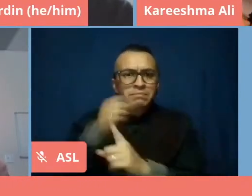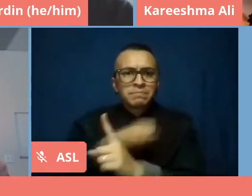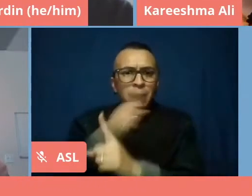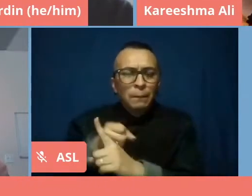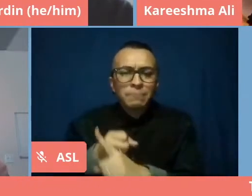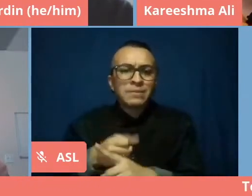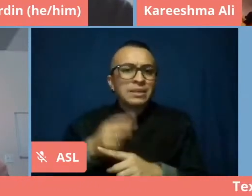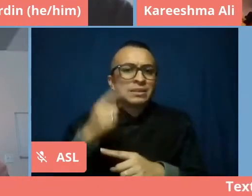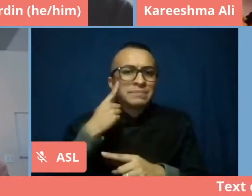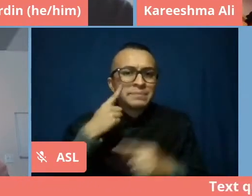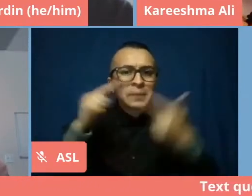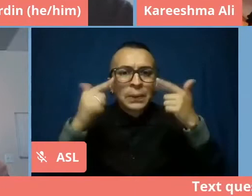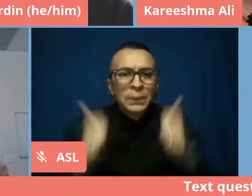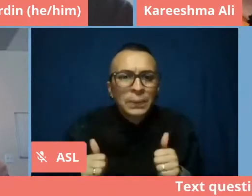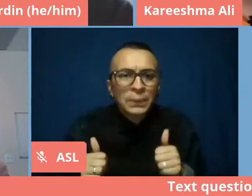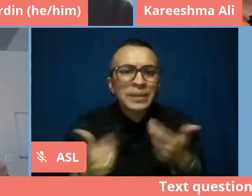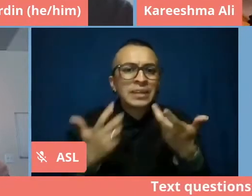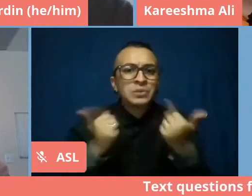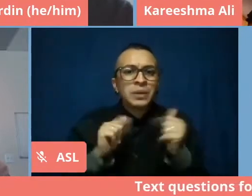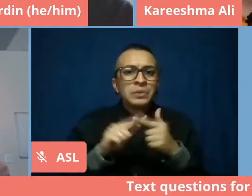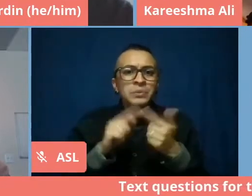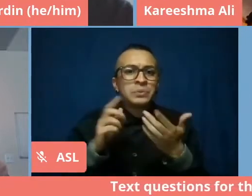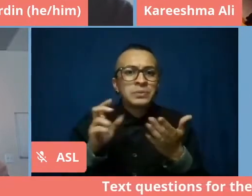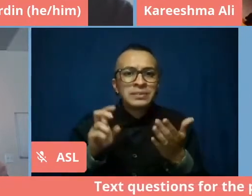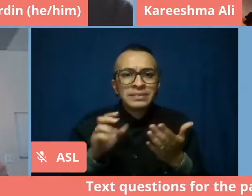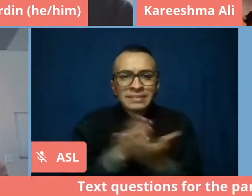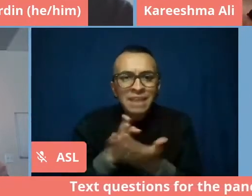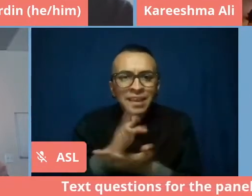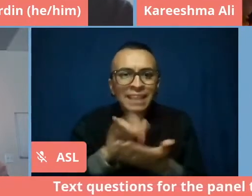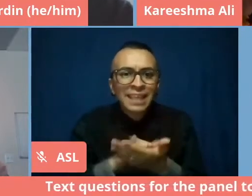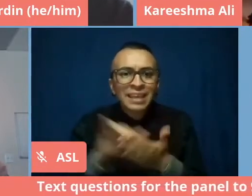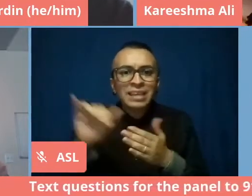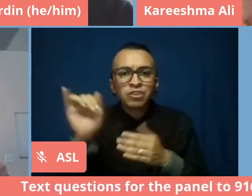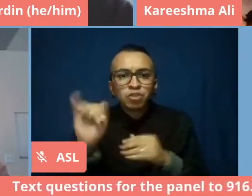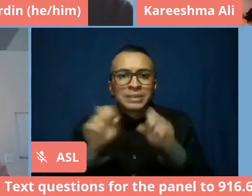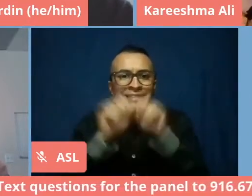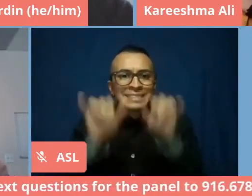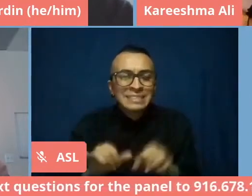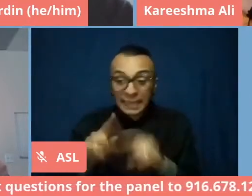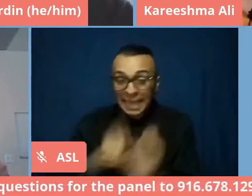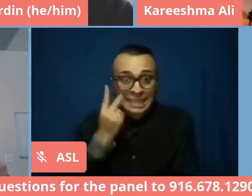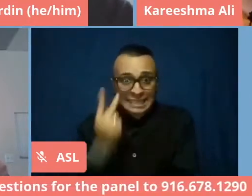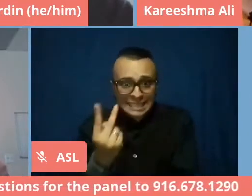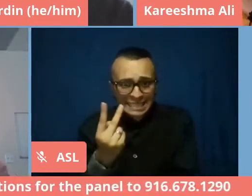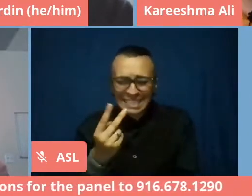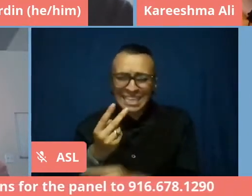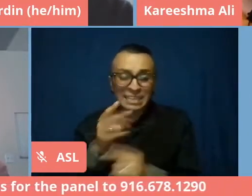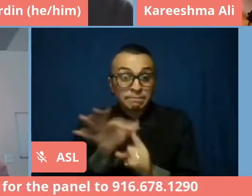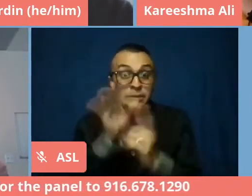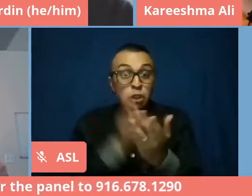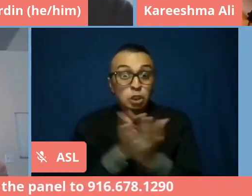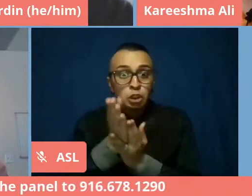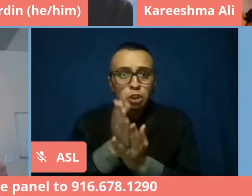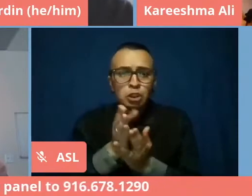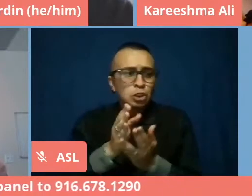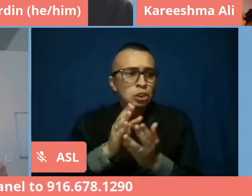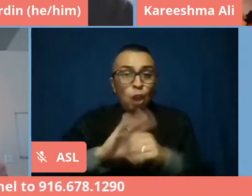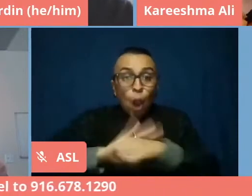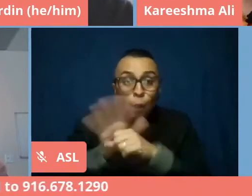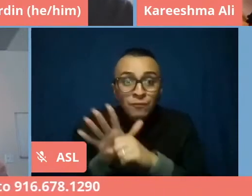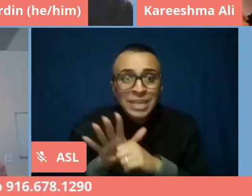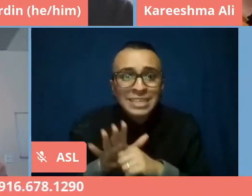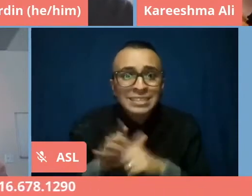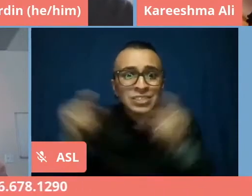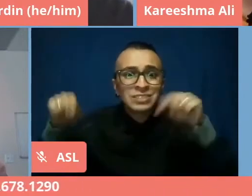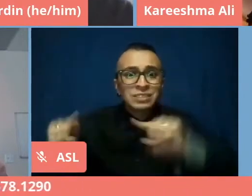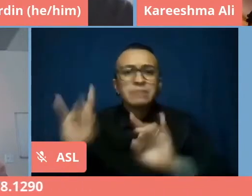having to navigate the insurance system while she can't see and during COVID. And So these things, as much as inspiring as they